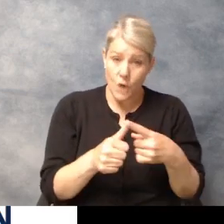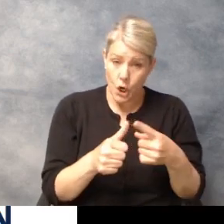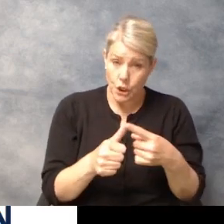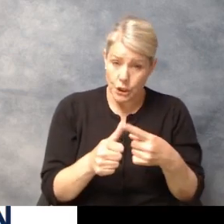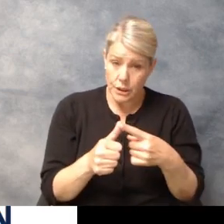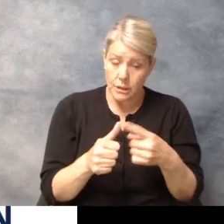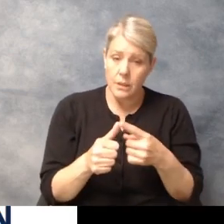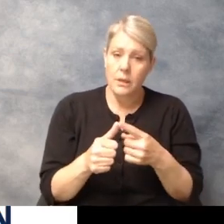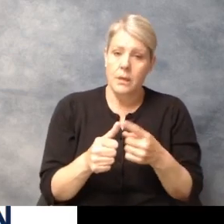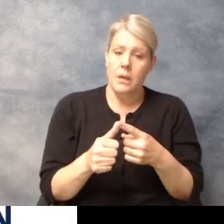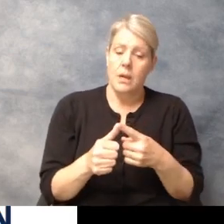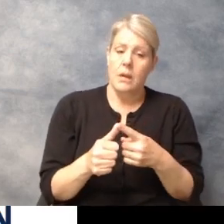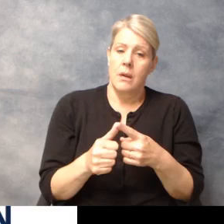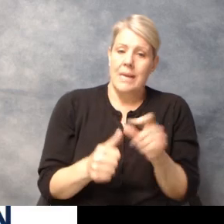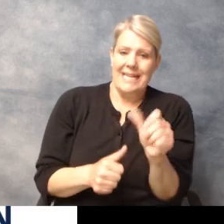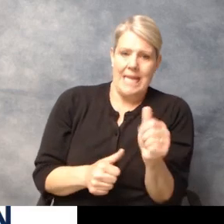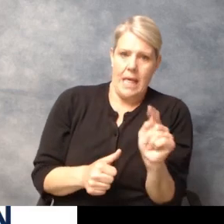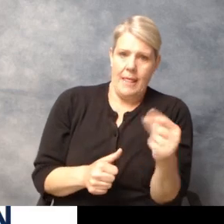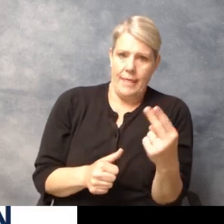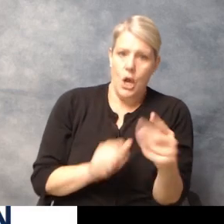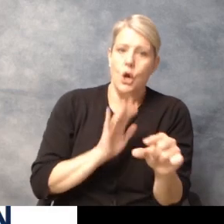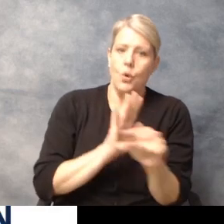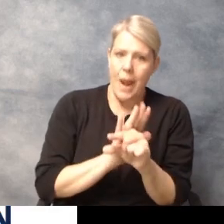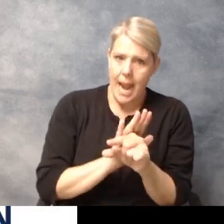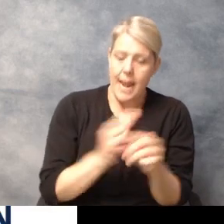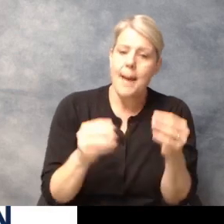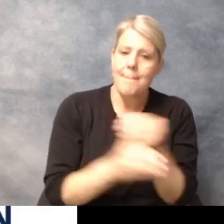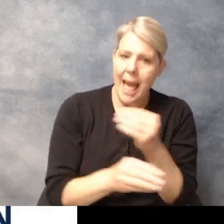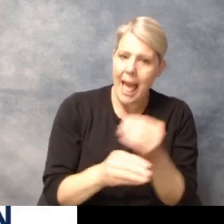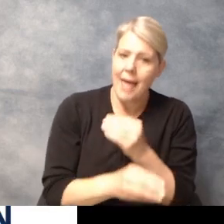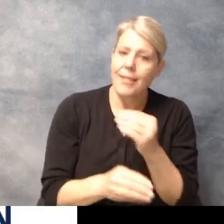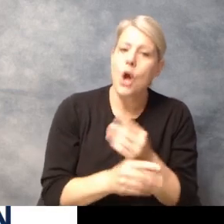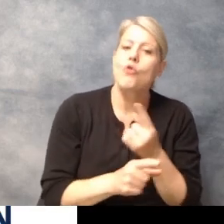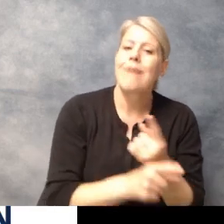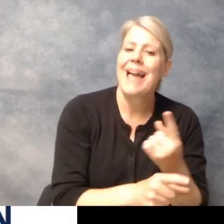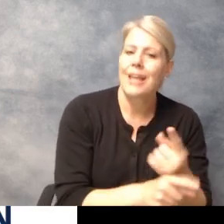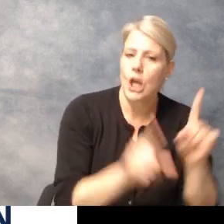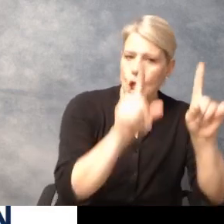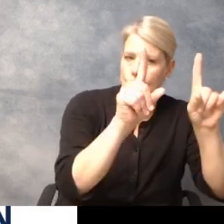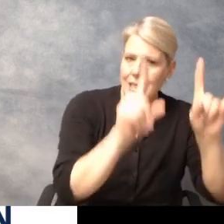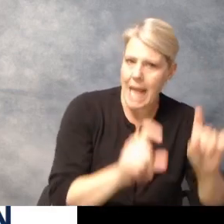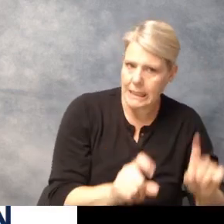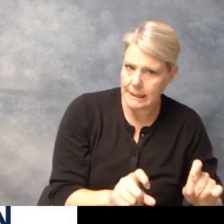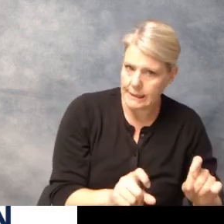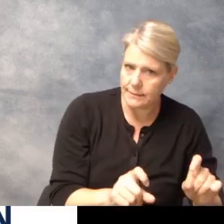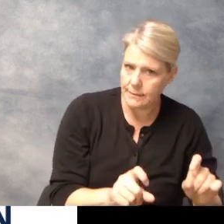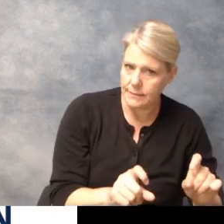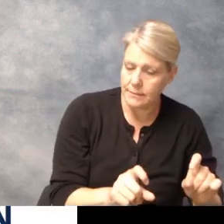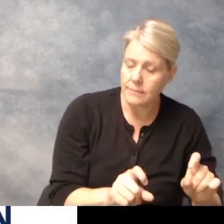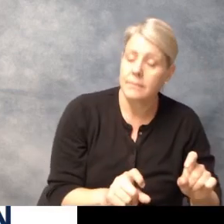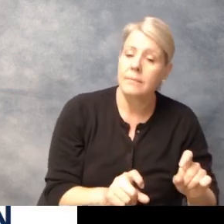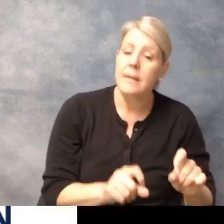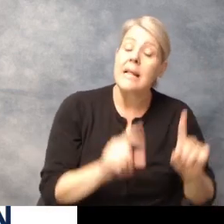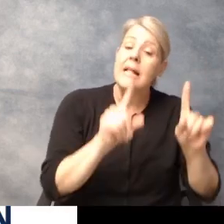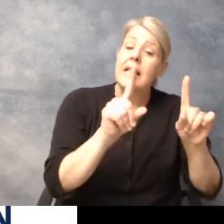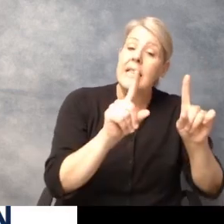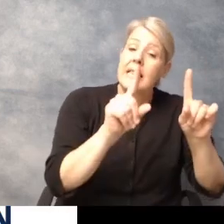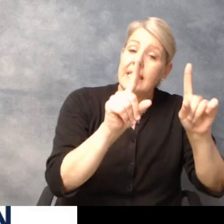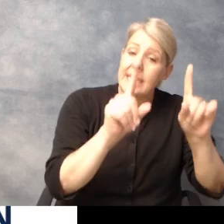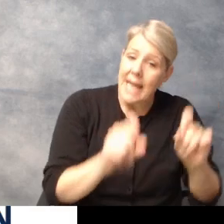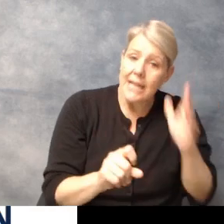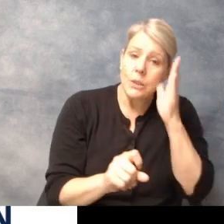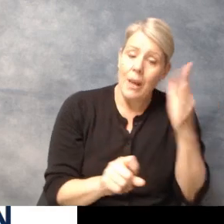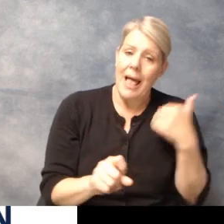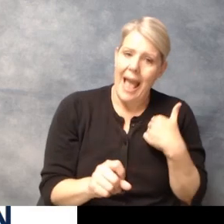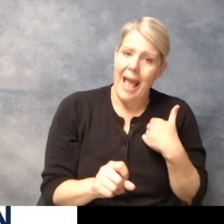This is an example of a grade 10 question in the area of math on the regular state assessment. The assessment contains a